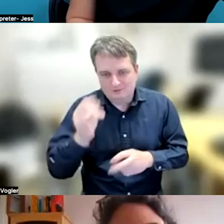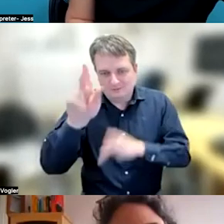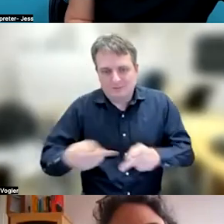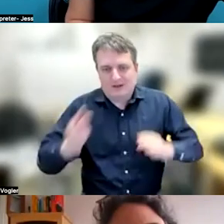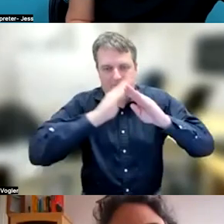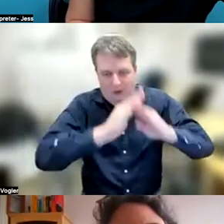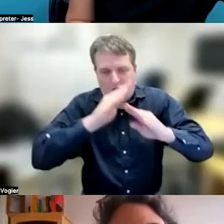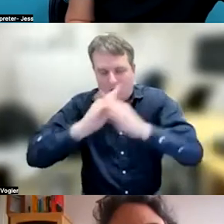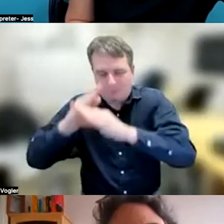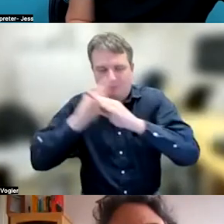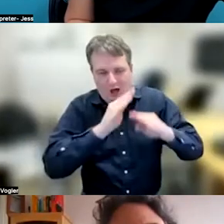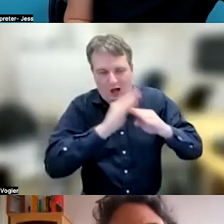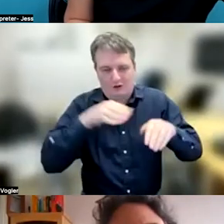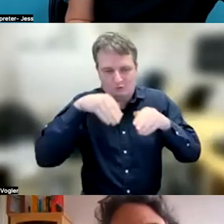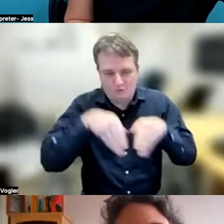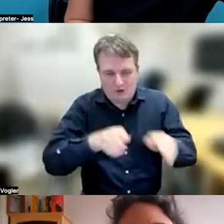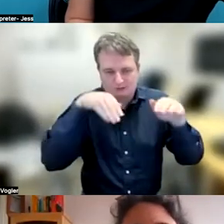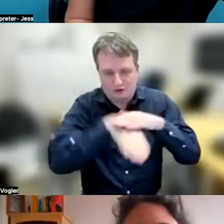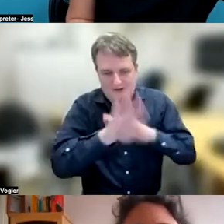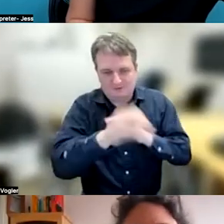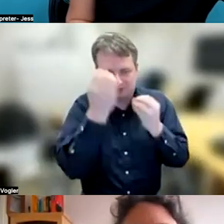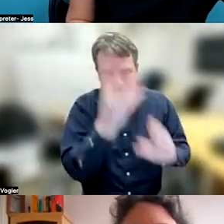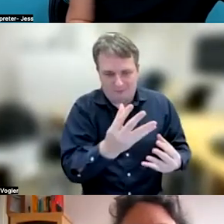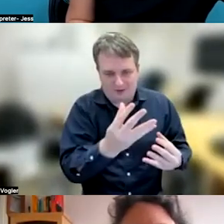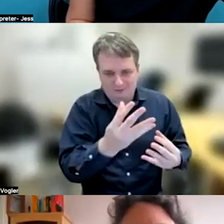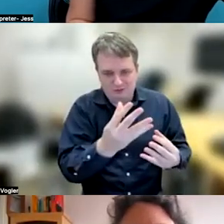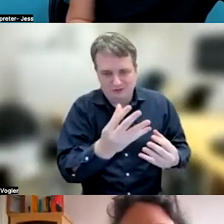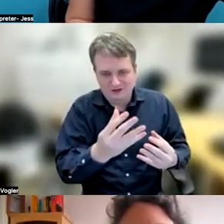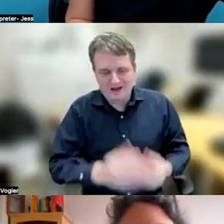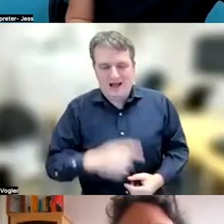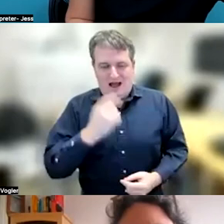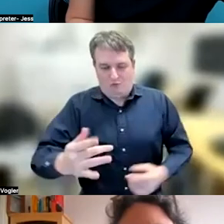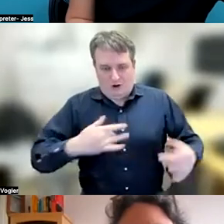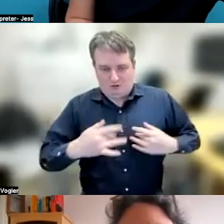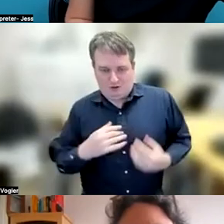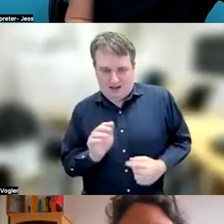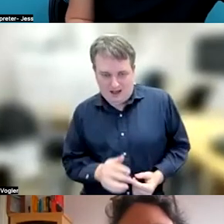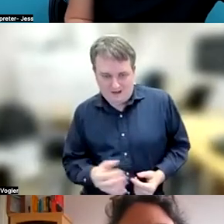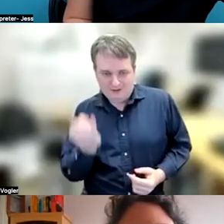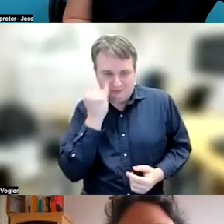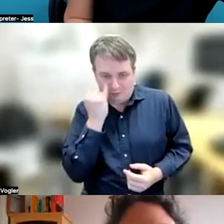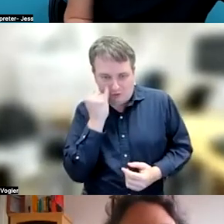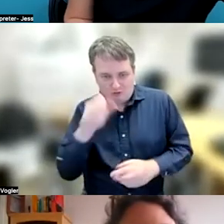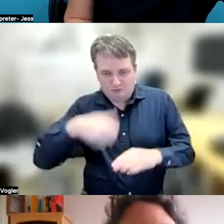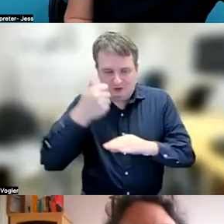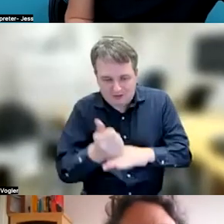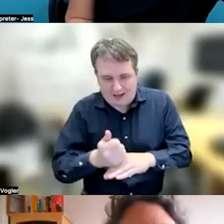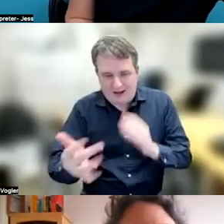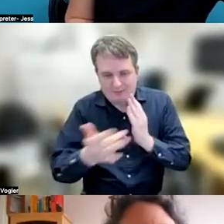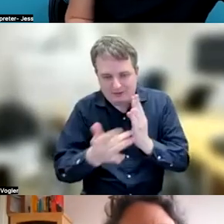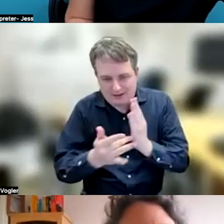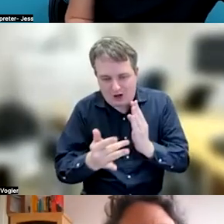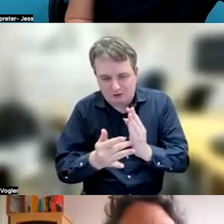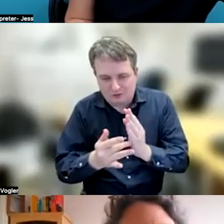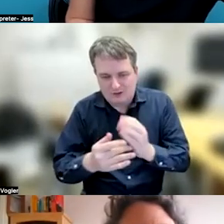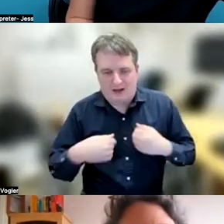and everything. So that can cause more barriers, for accessibility of information for the users. And that's a concern